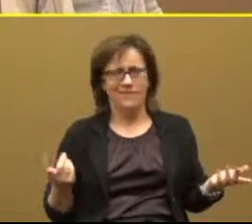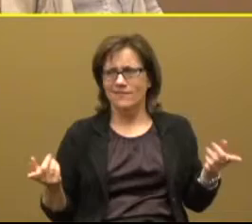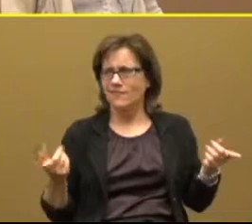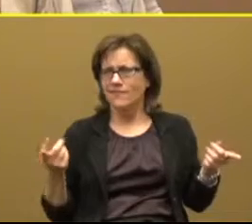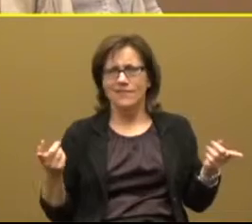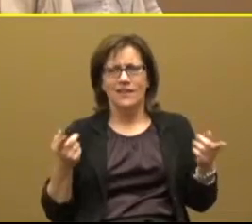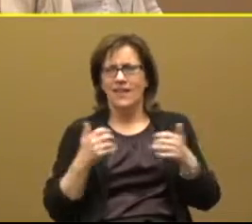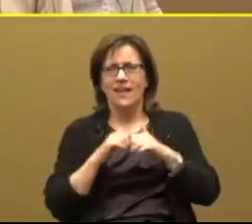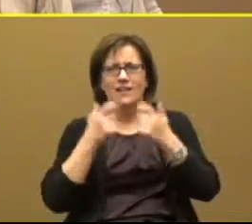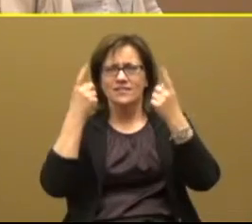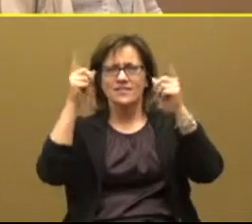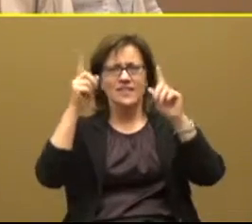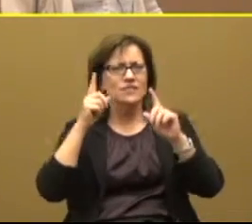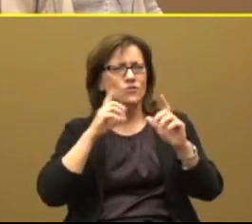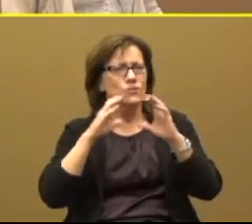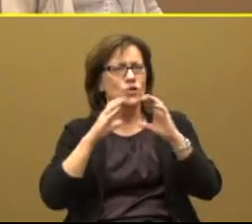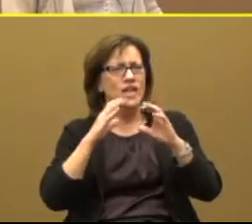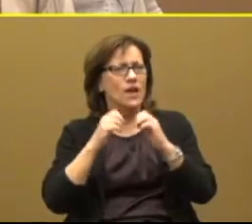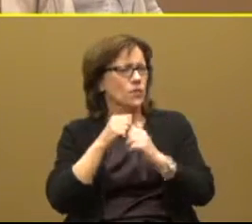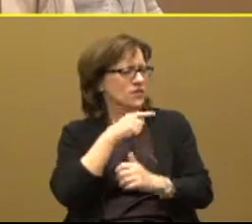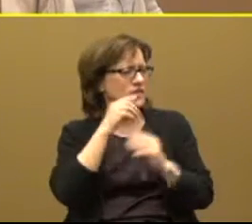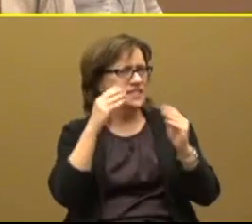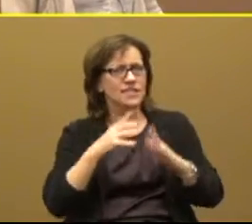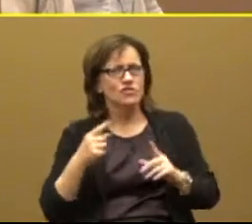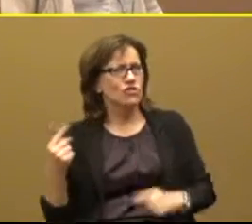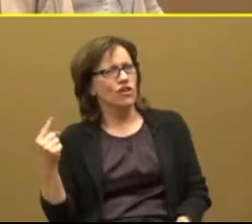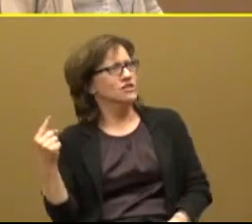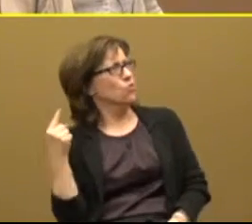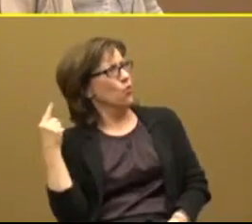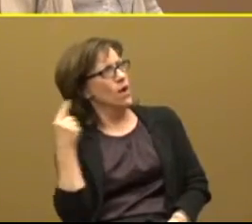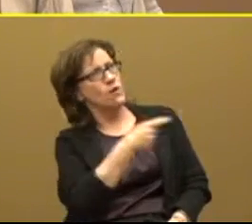it, if I want to communicate with her and I'm